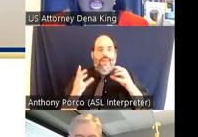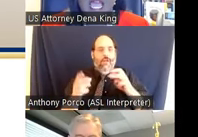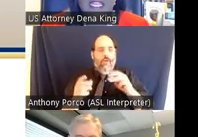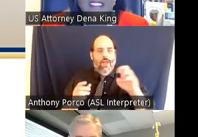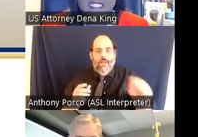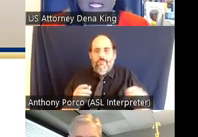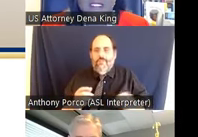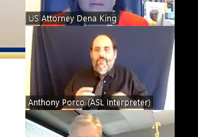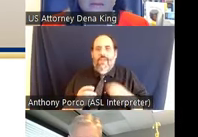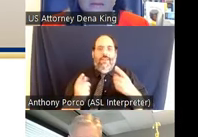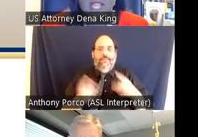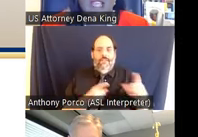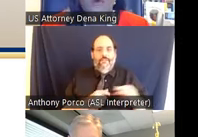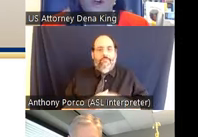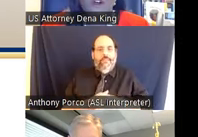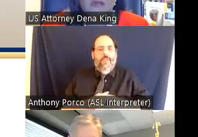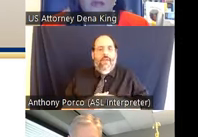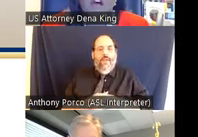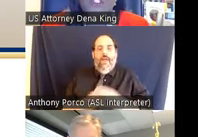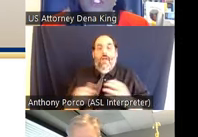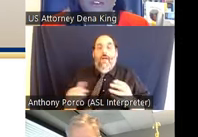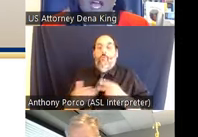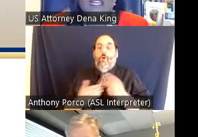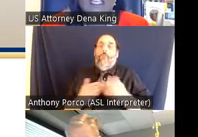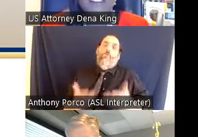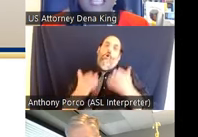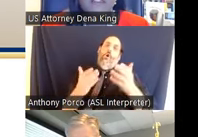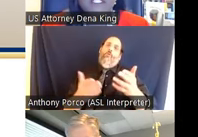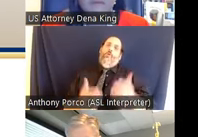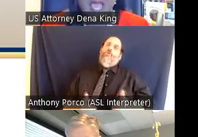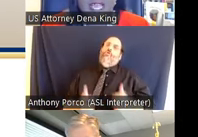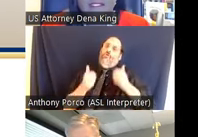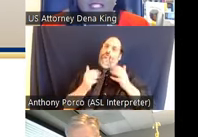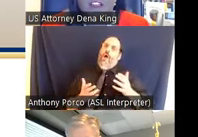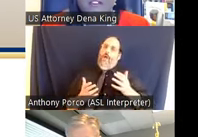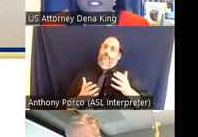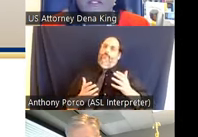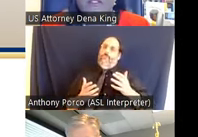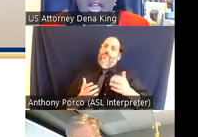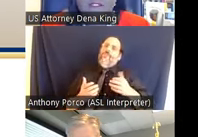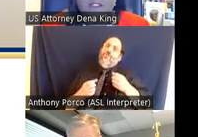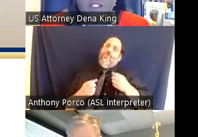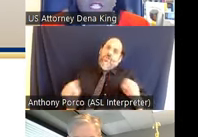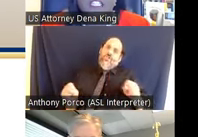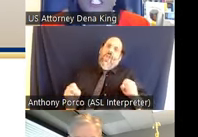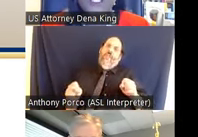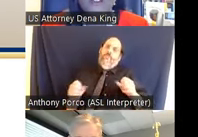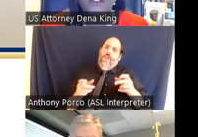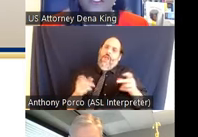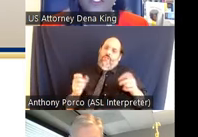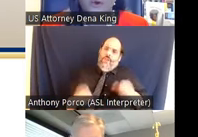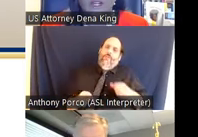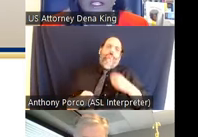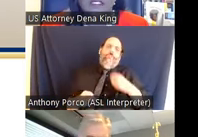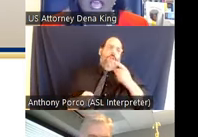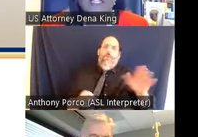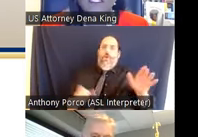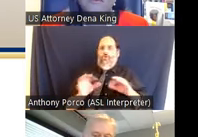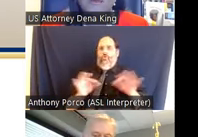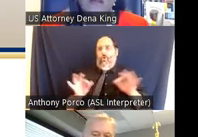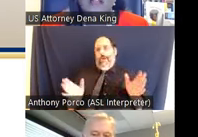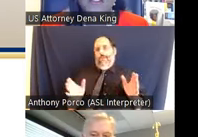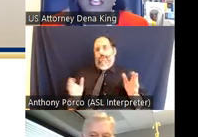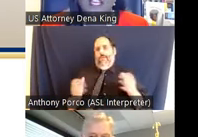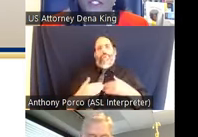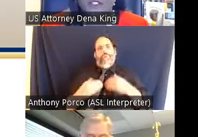crimes and hate incidents. And the program also provided a safe space for survivors to share their stories and